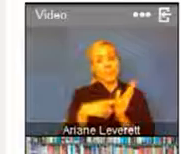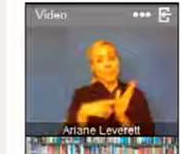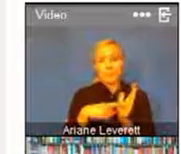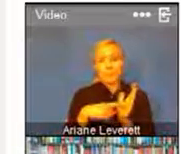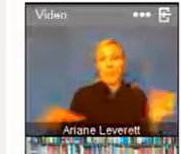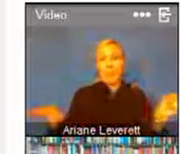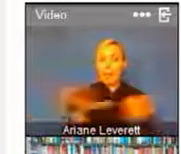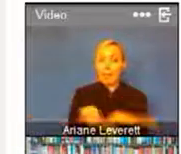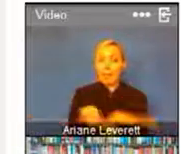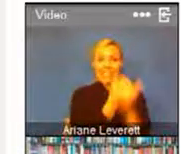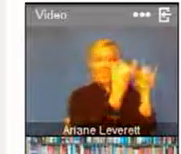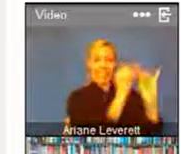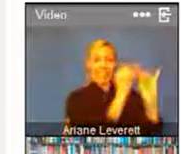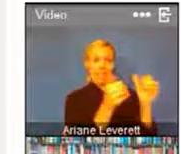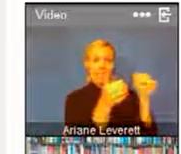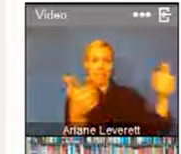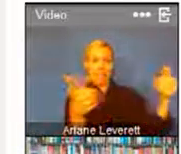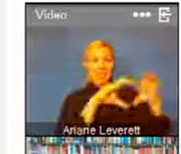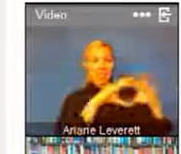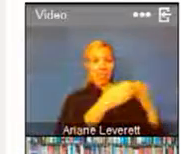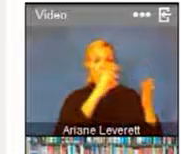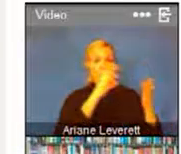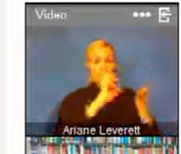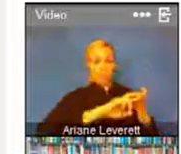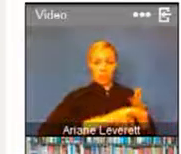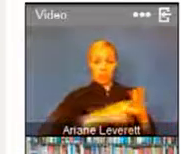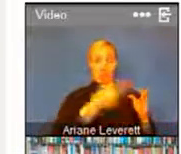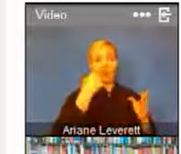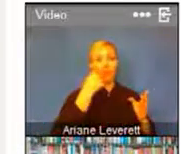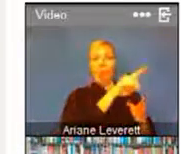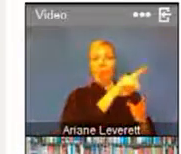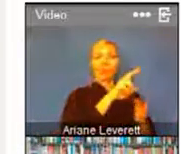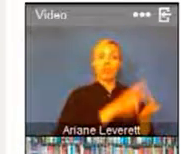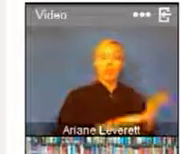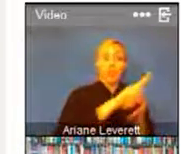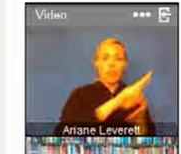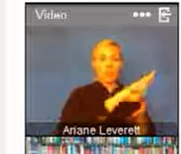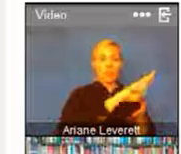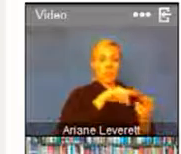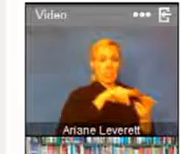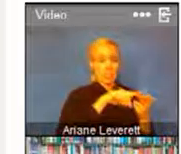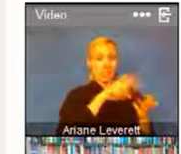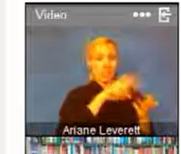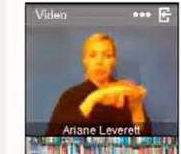often services of research institutes and universities.